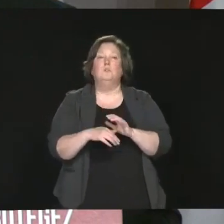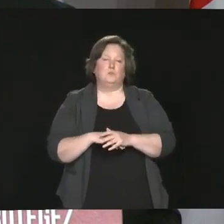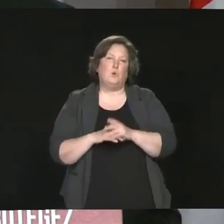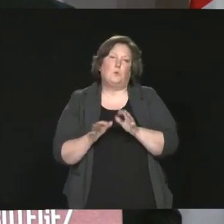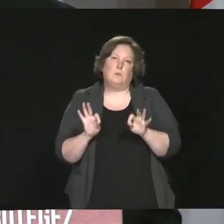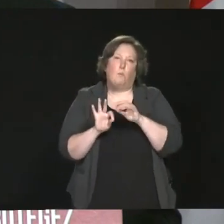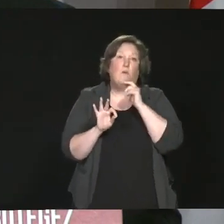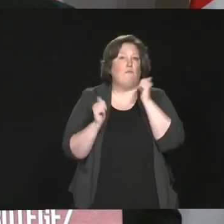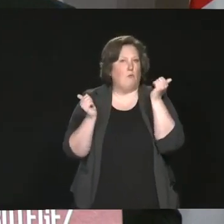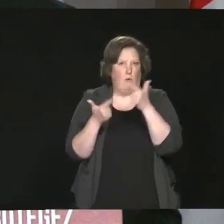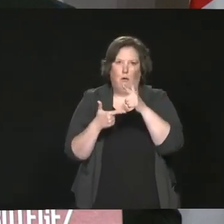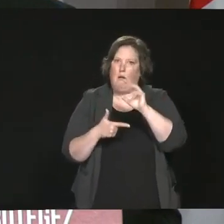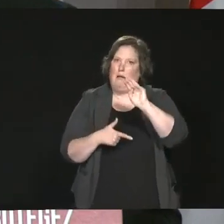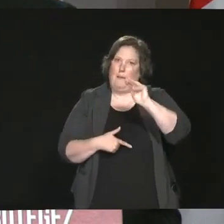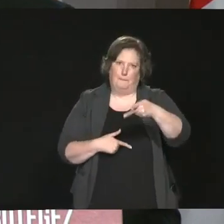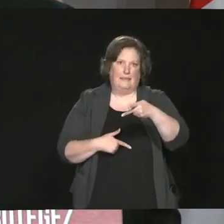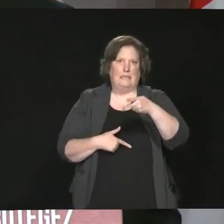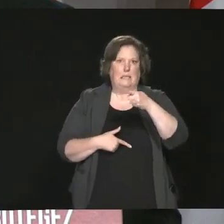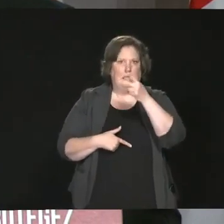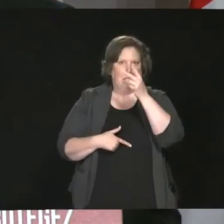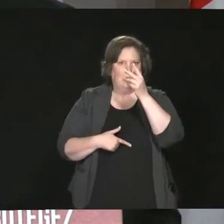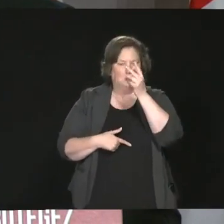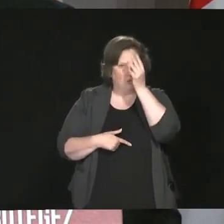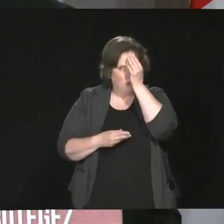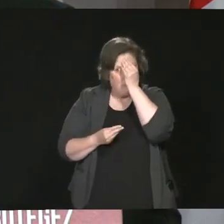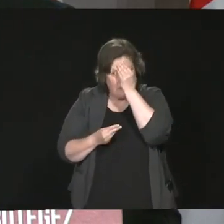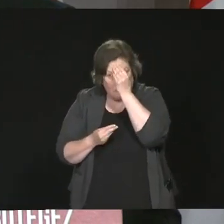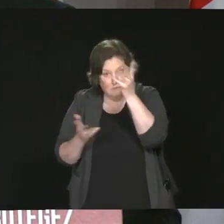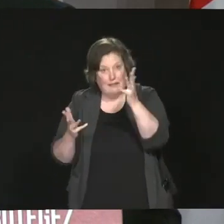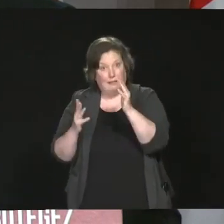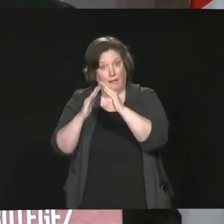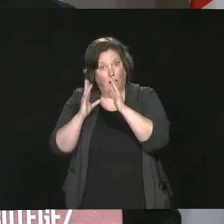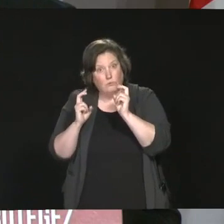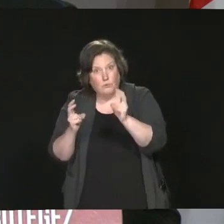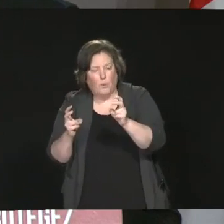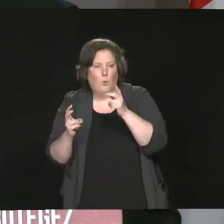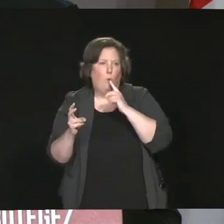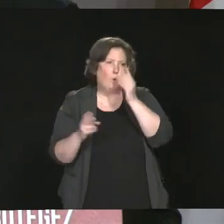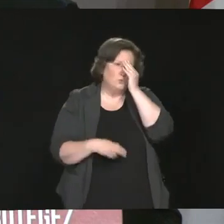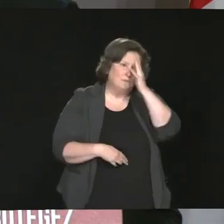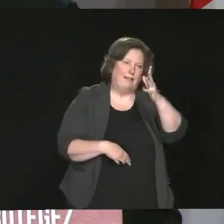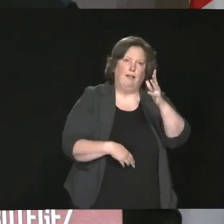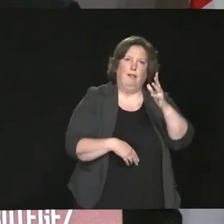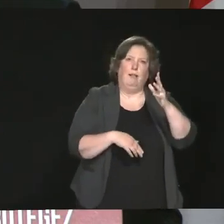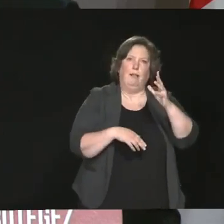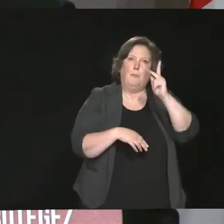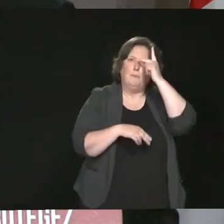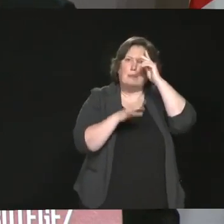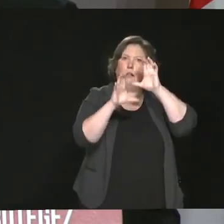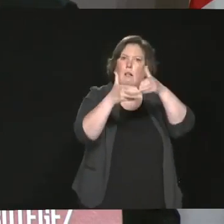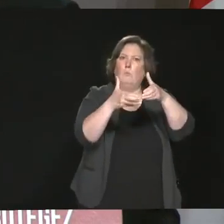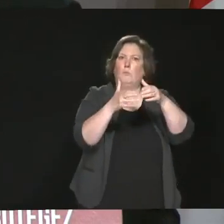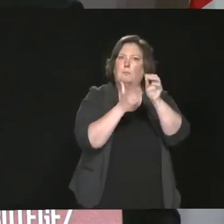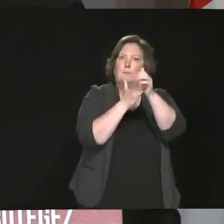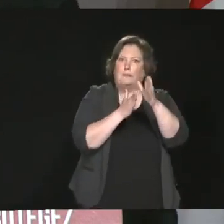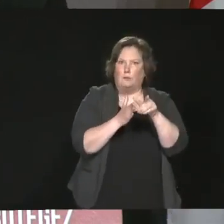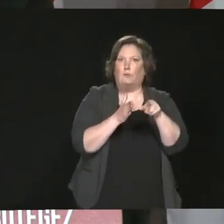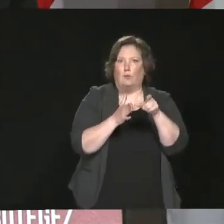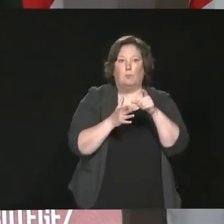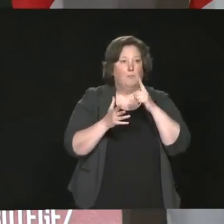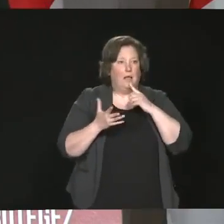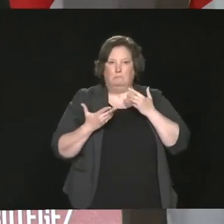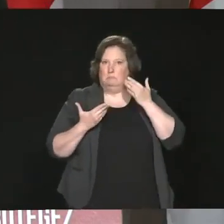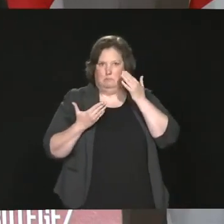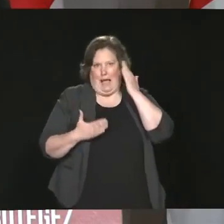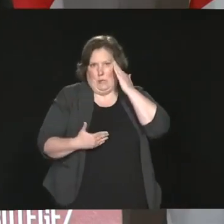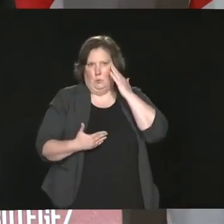the circumstances that they find themselves in. I only became aware of that when the media reported it. Merci, Monsieur le Ministre. We're going to